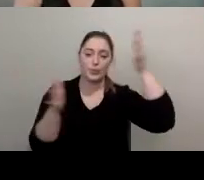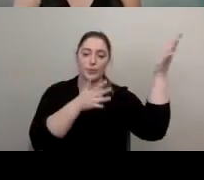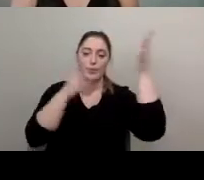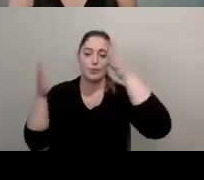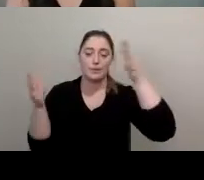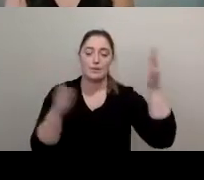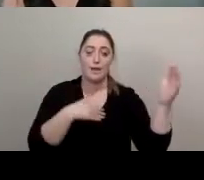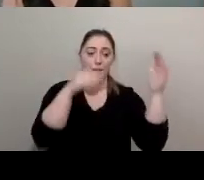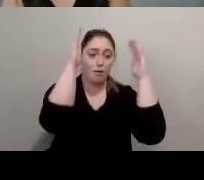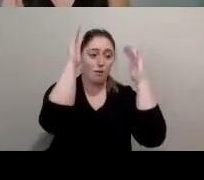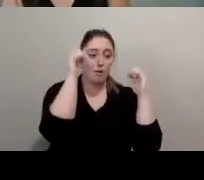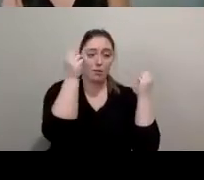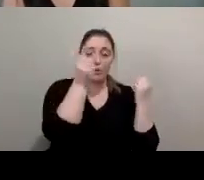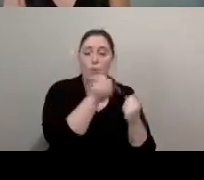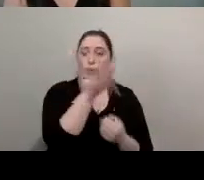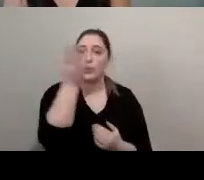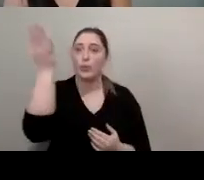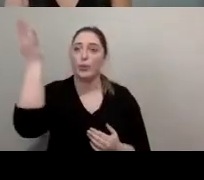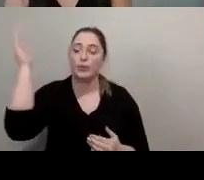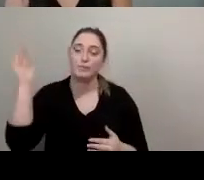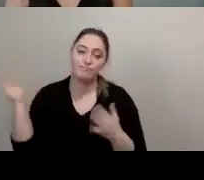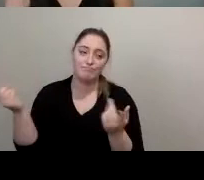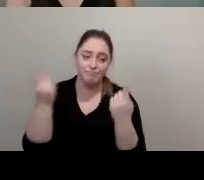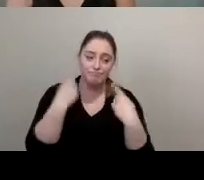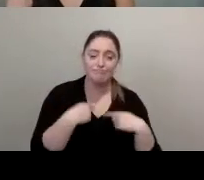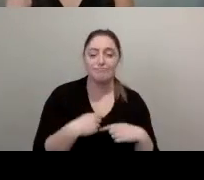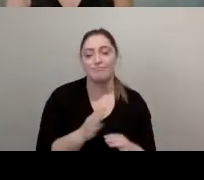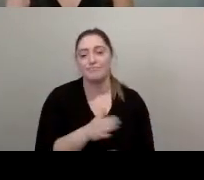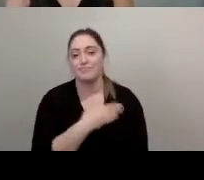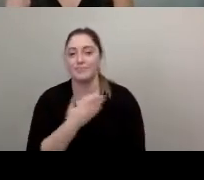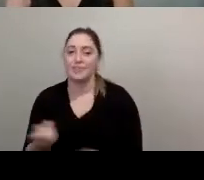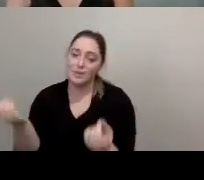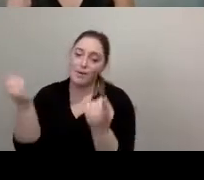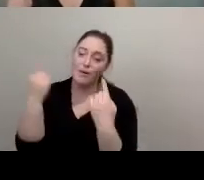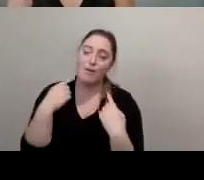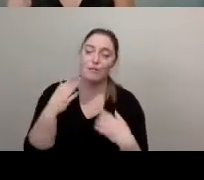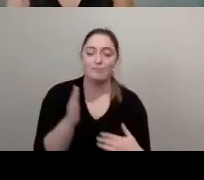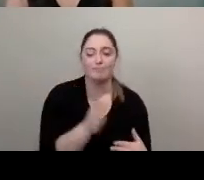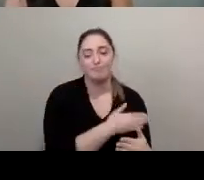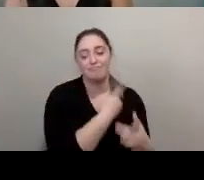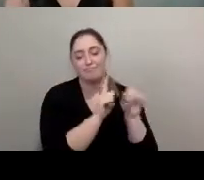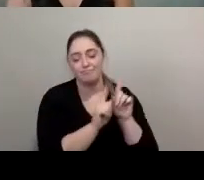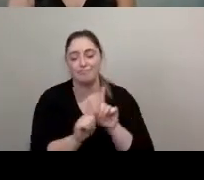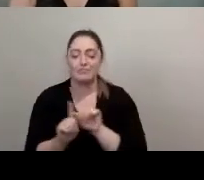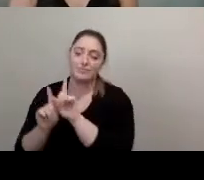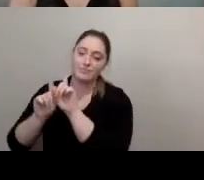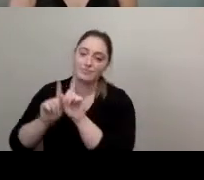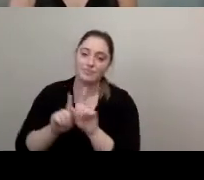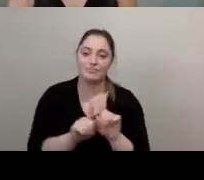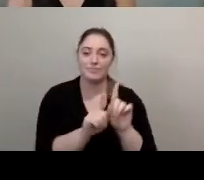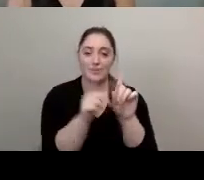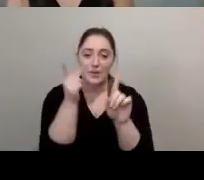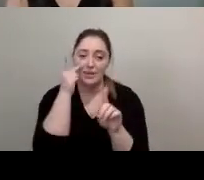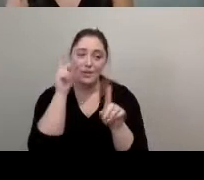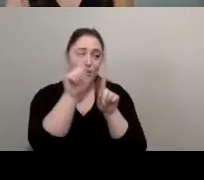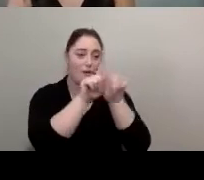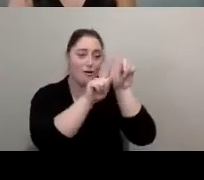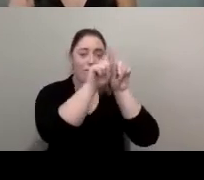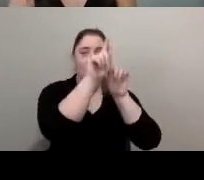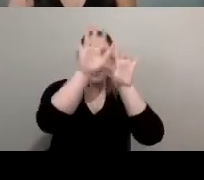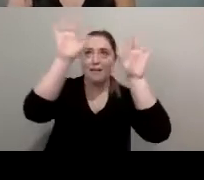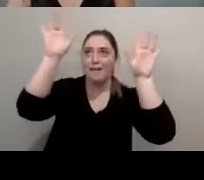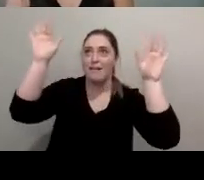in